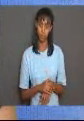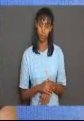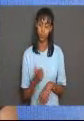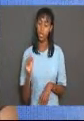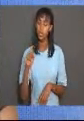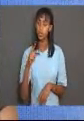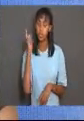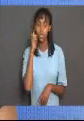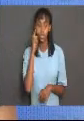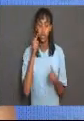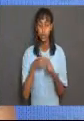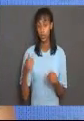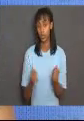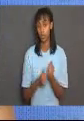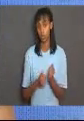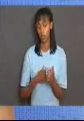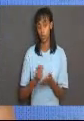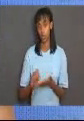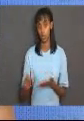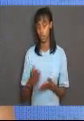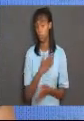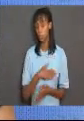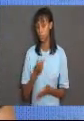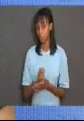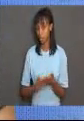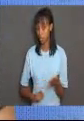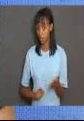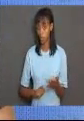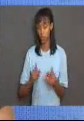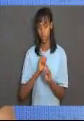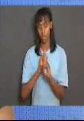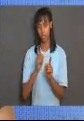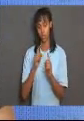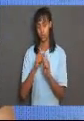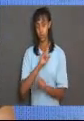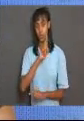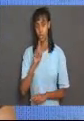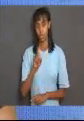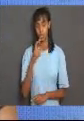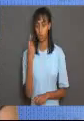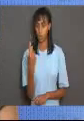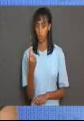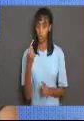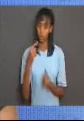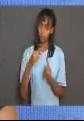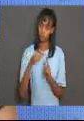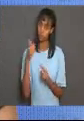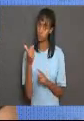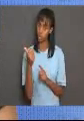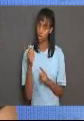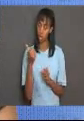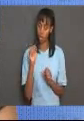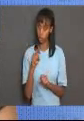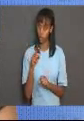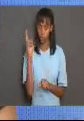As you listen to the following lecture, please write down the answers to questions 1 to 10 as you